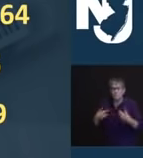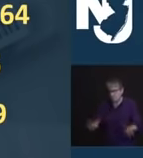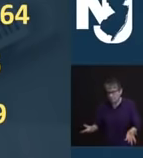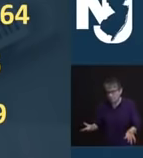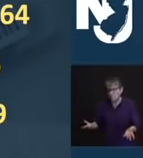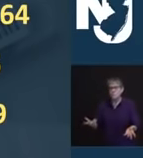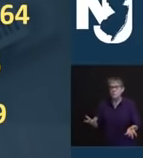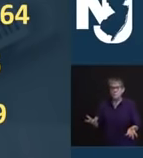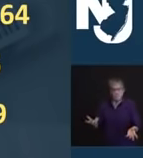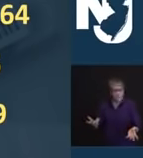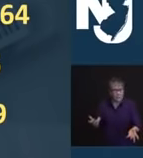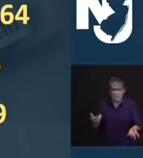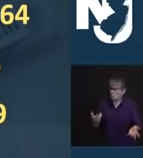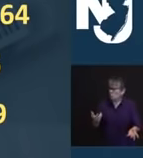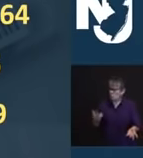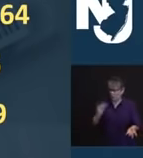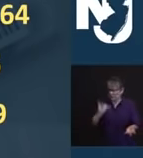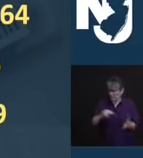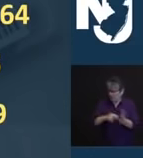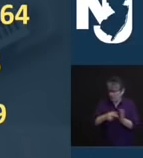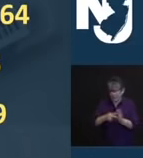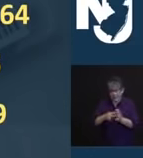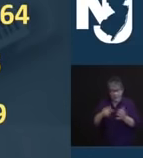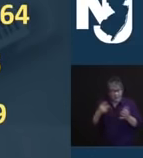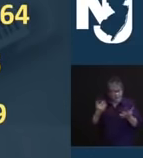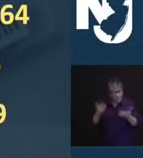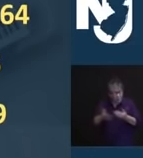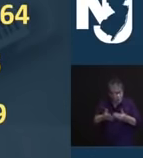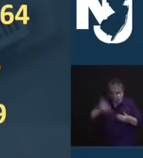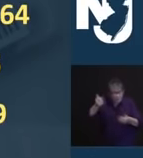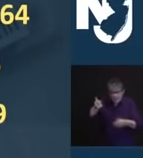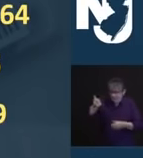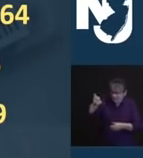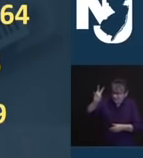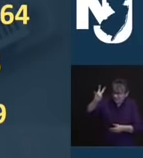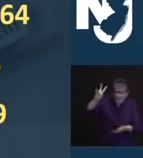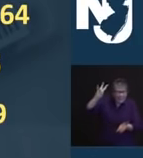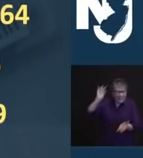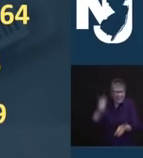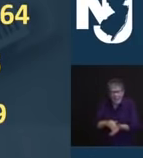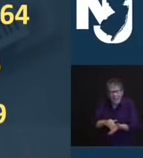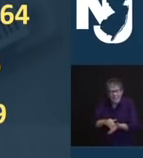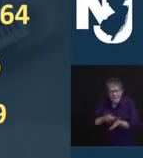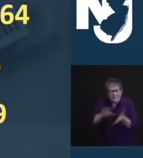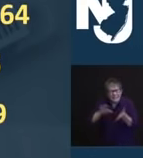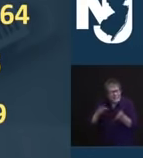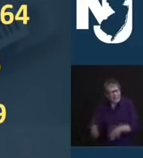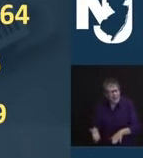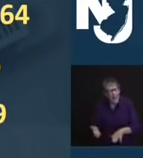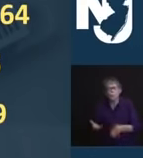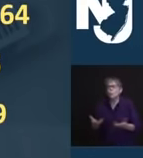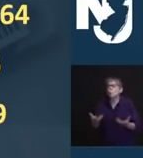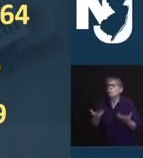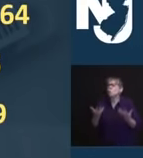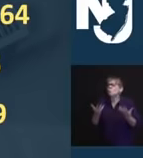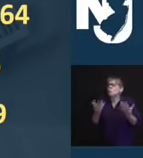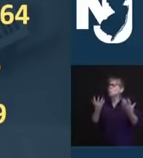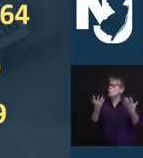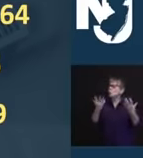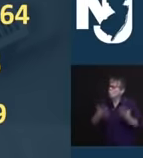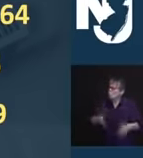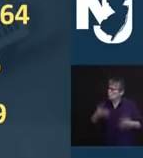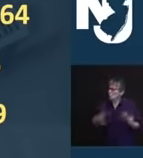of our New Jersey family to this virus. Think about this for a second. For perspective, the total number of New